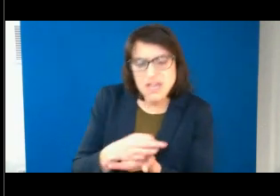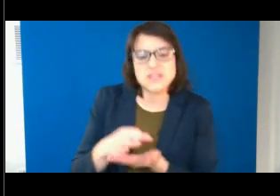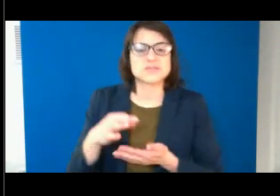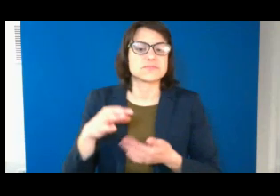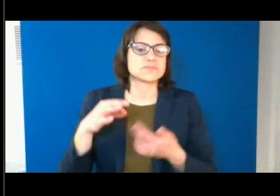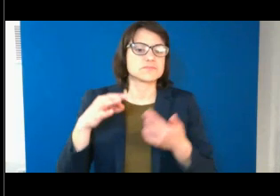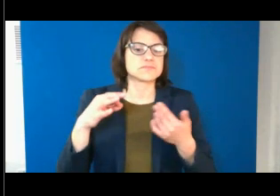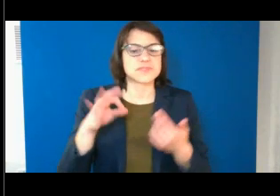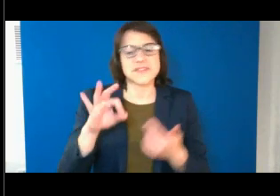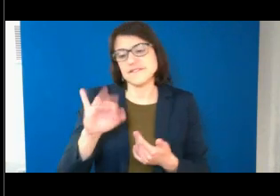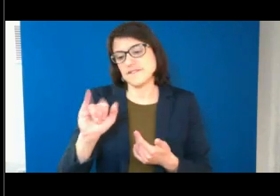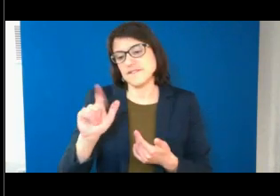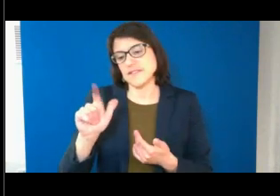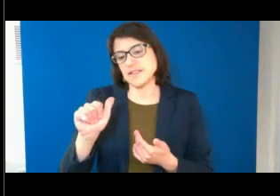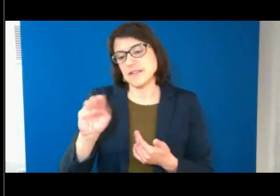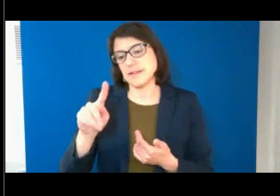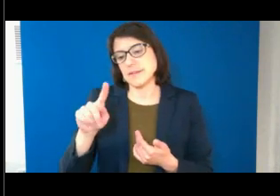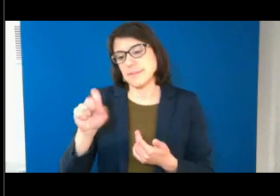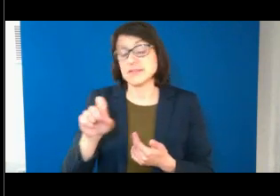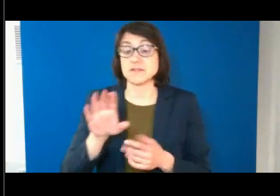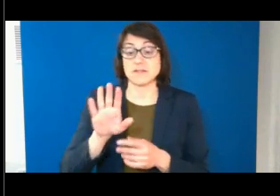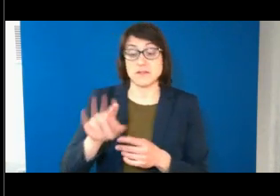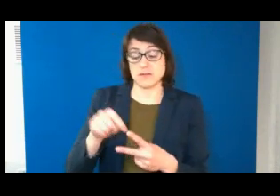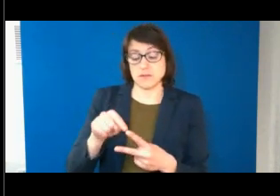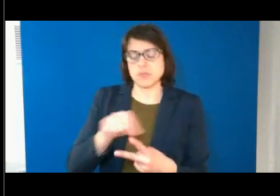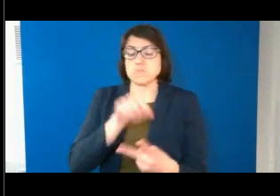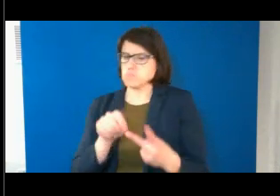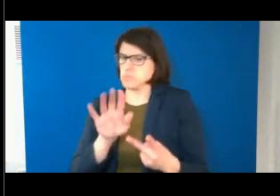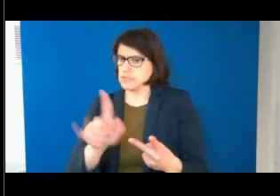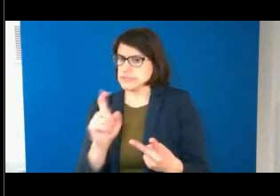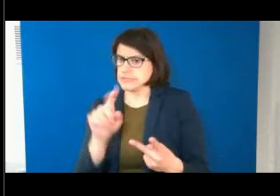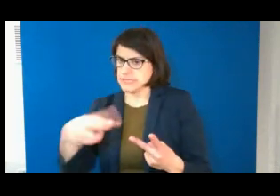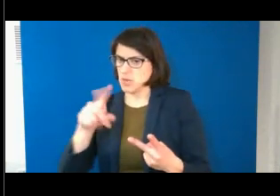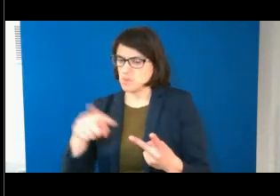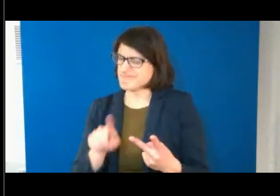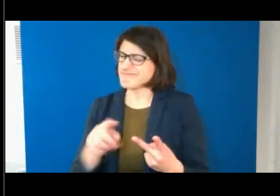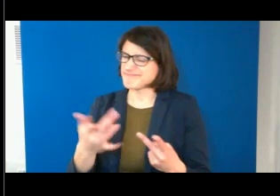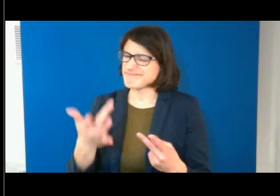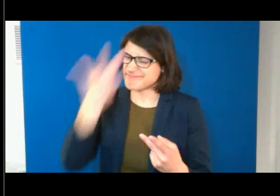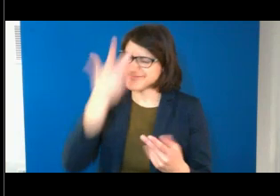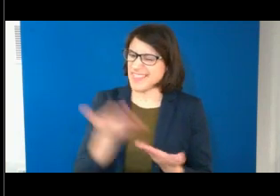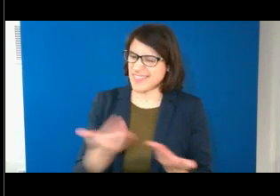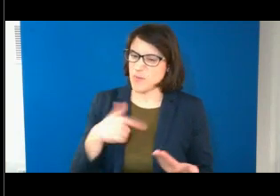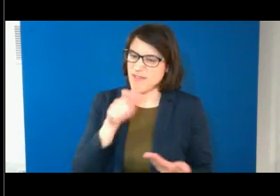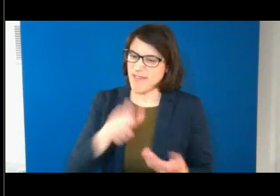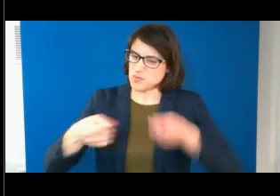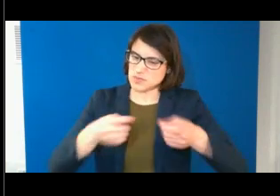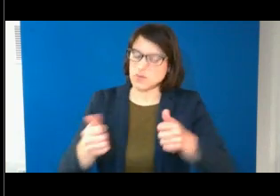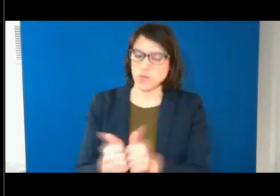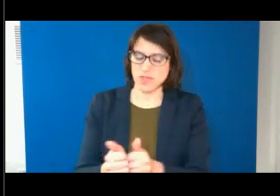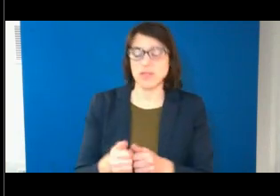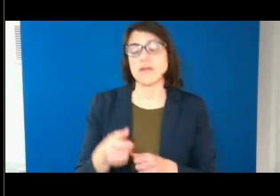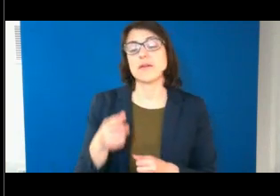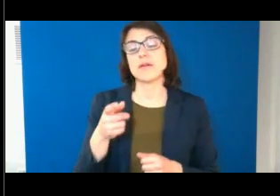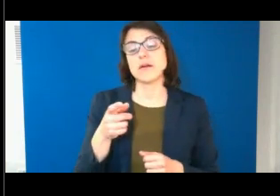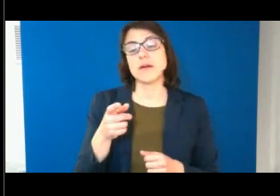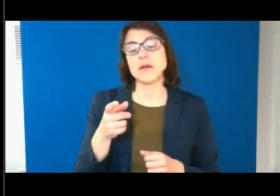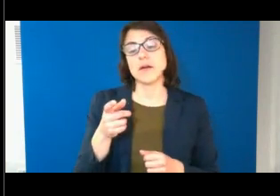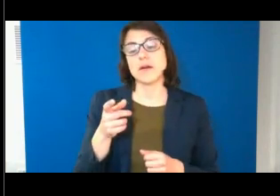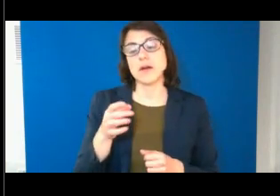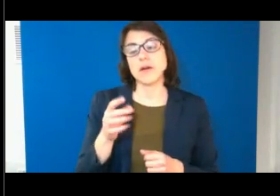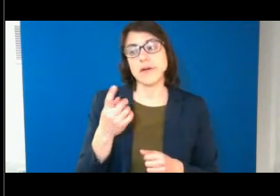that second question, that's a really annoying thing we're trying to deal with, but that's why we're getting a lot of the new design, is essentially all that water circulates onto a very fine